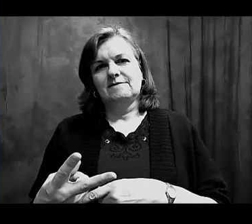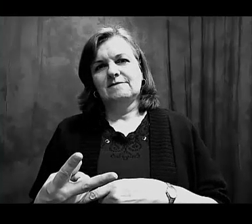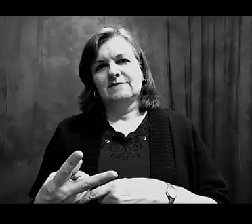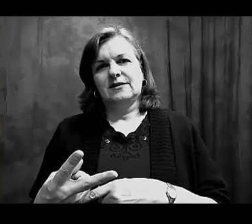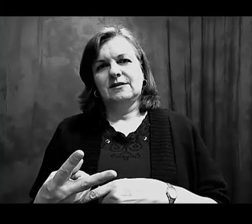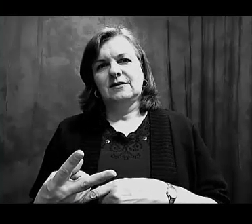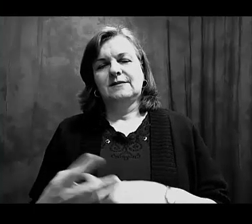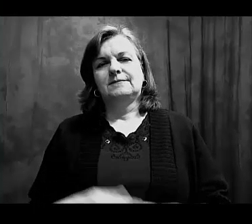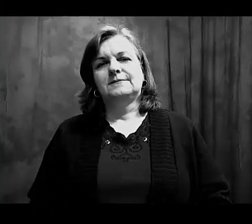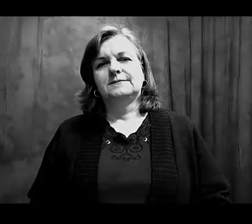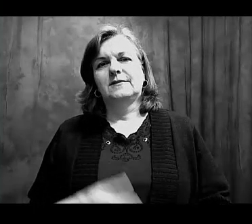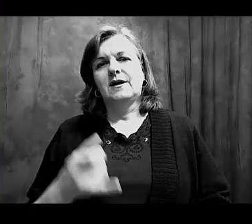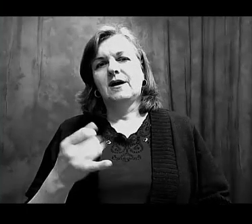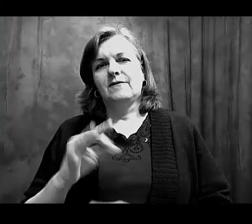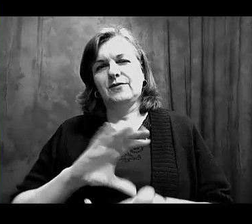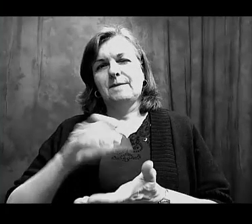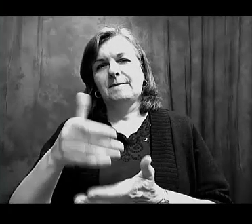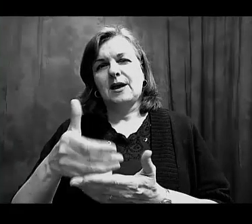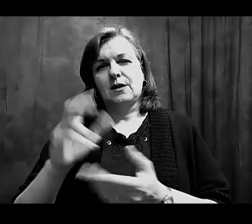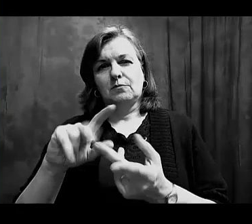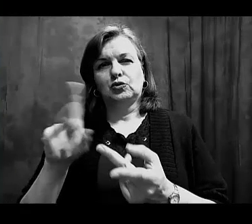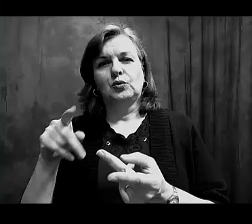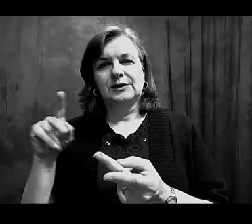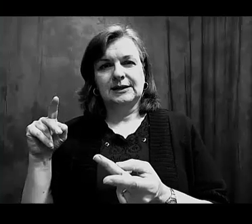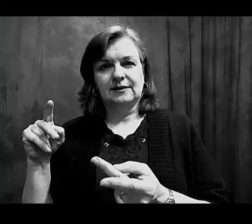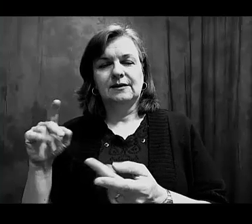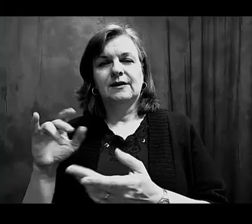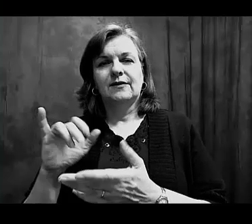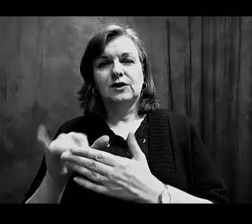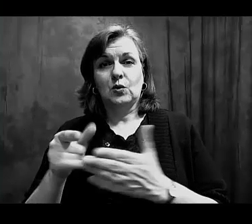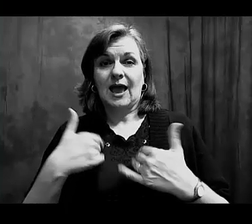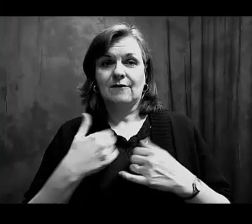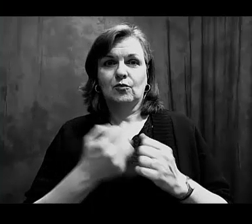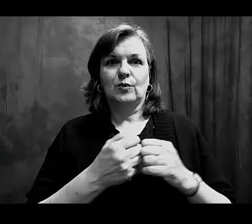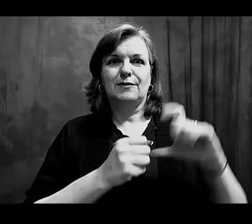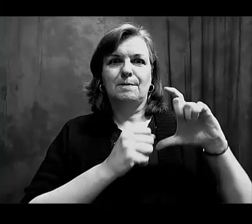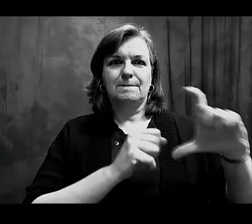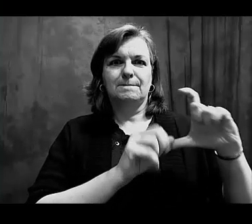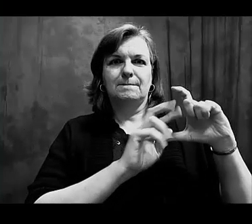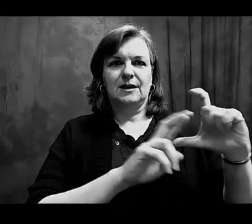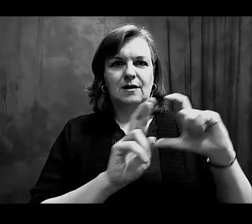big R's, you're getting half